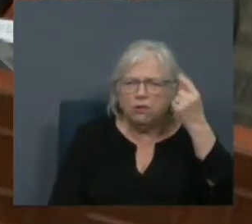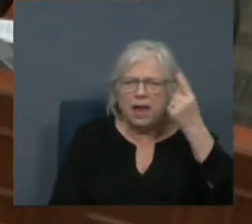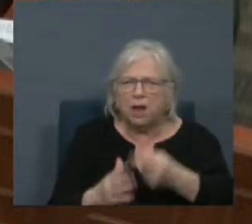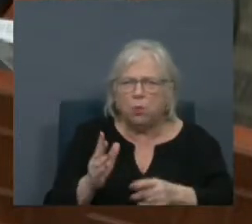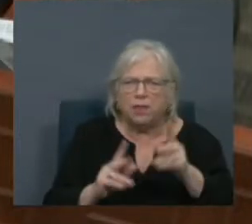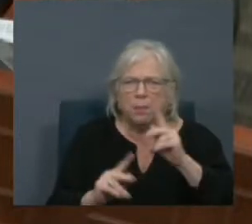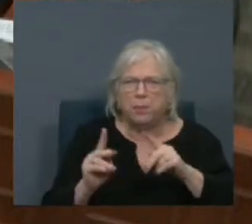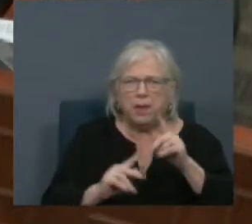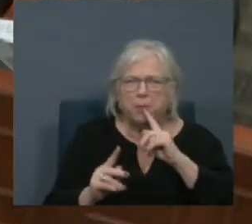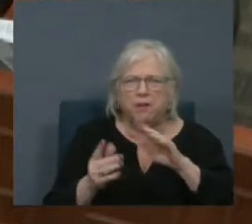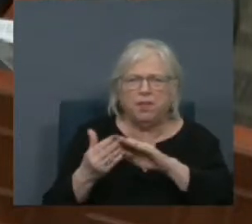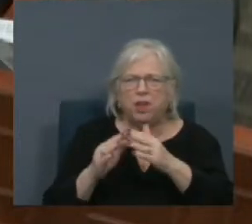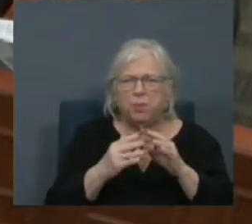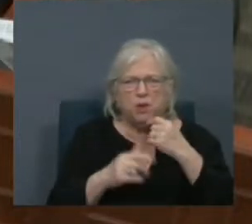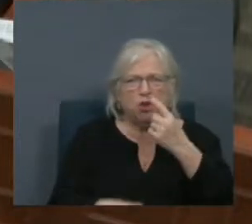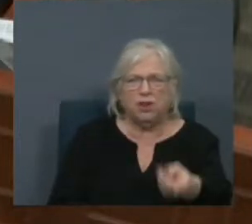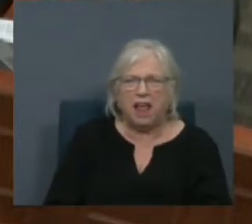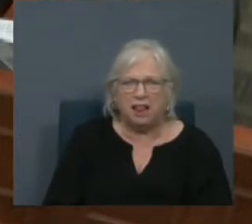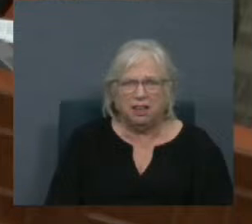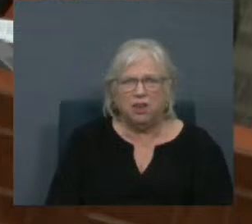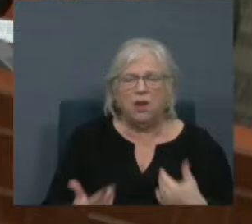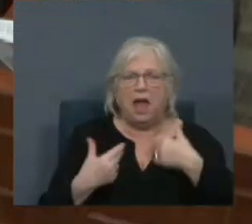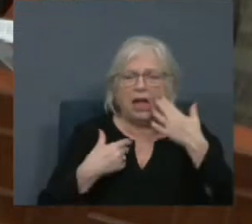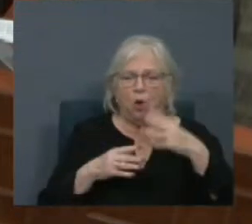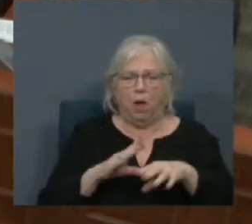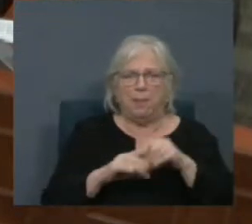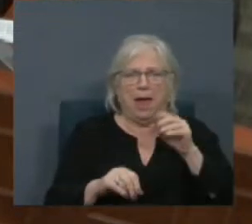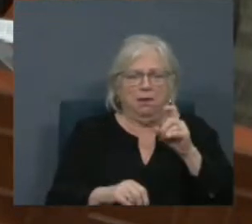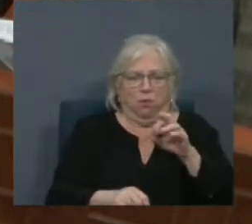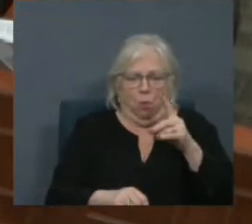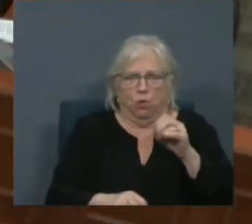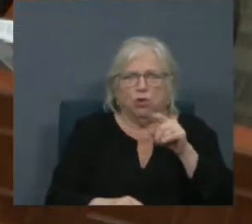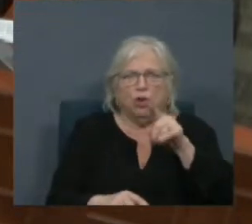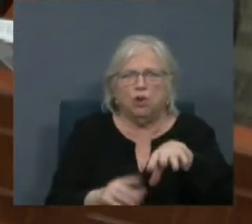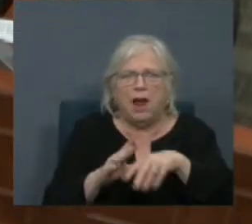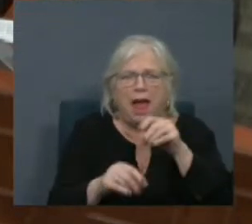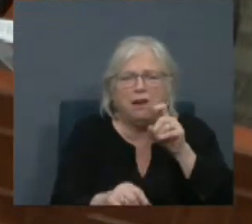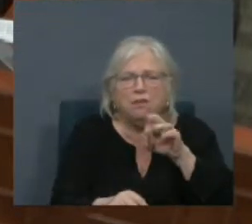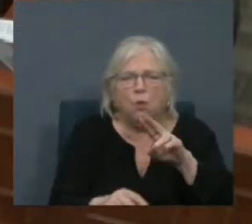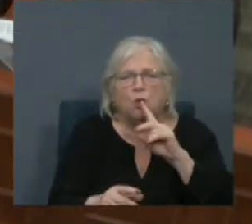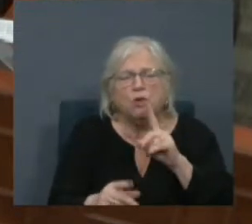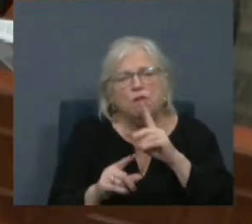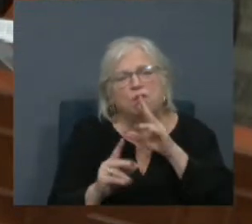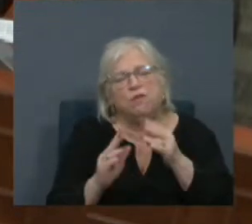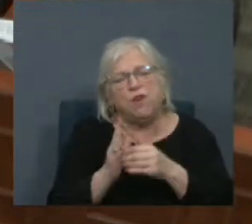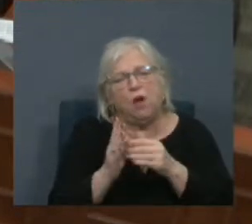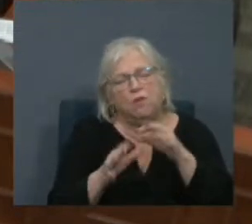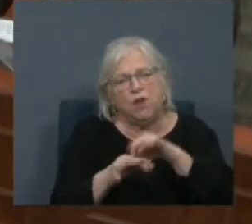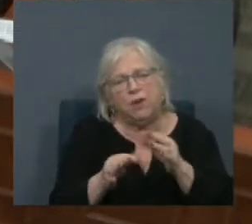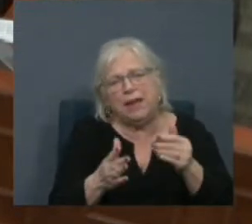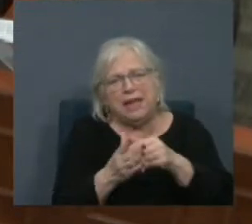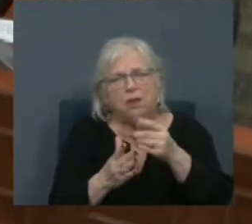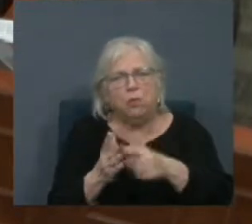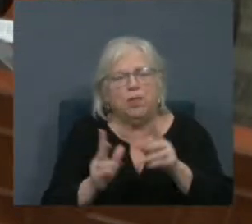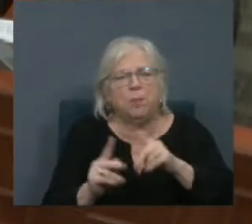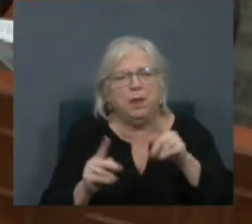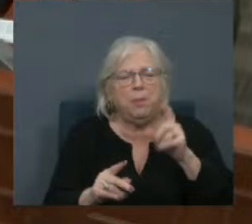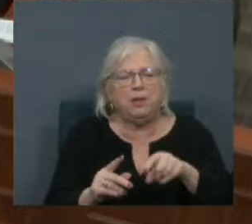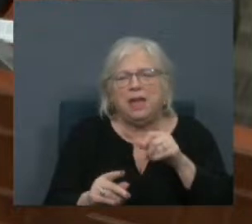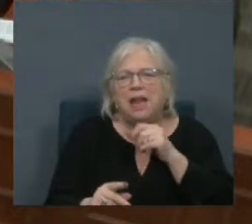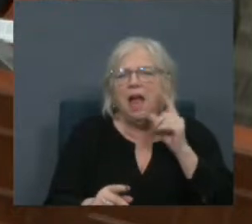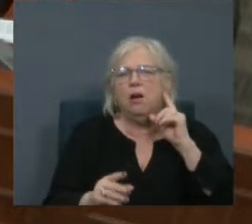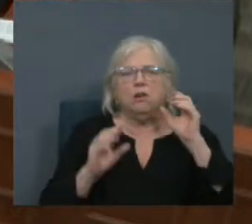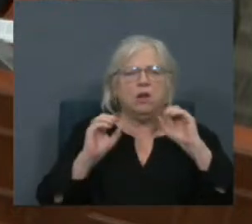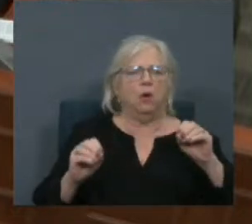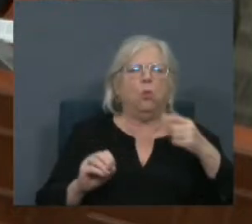what the people of the community are telling you? I know I'm out of order. You're out of order for voting against what the people need. I didn't hear one